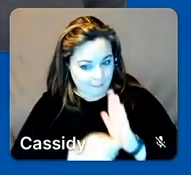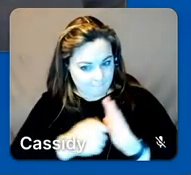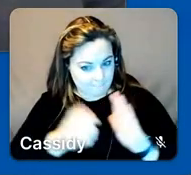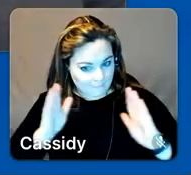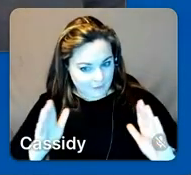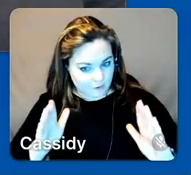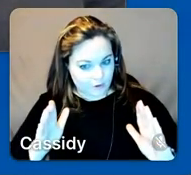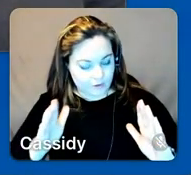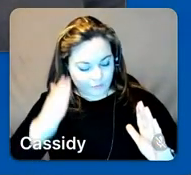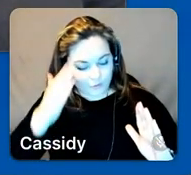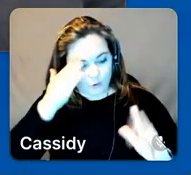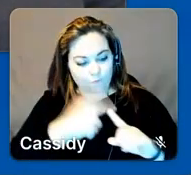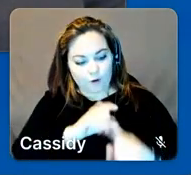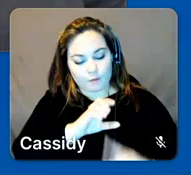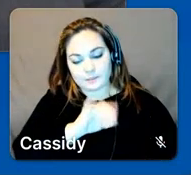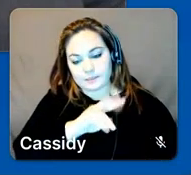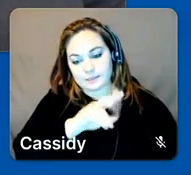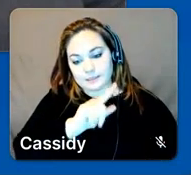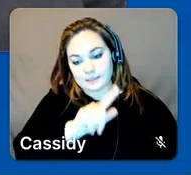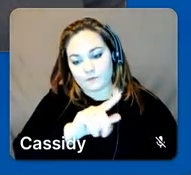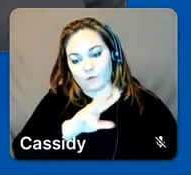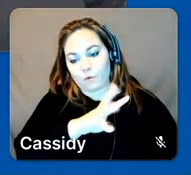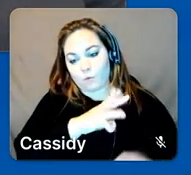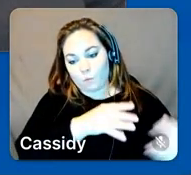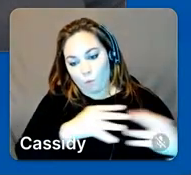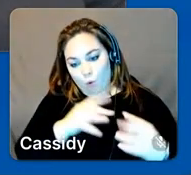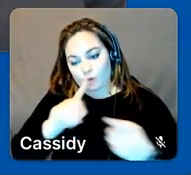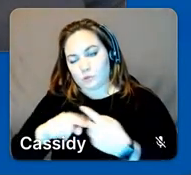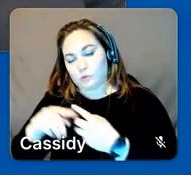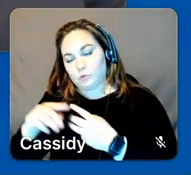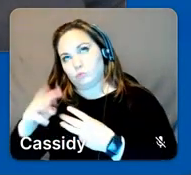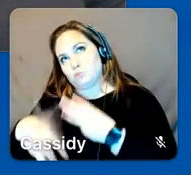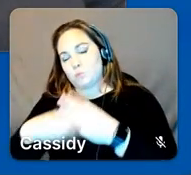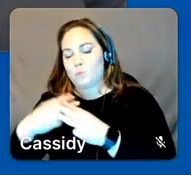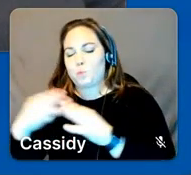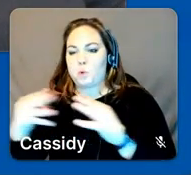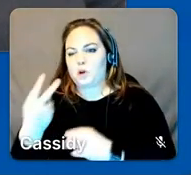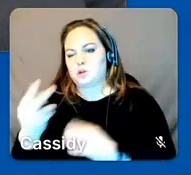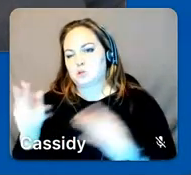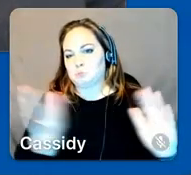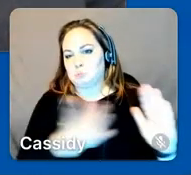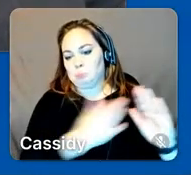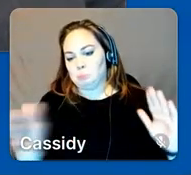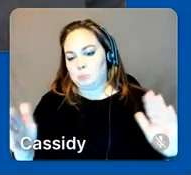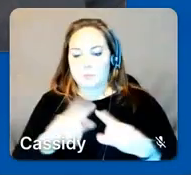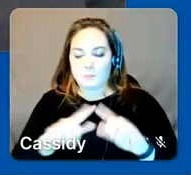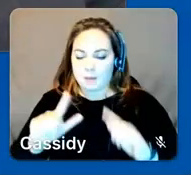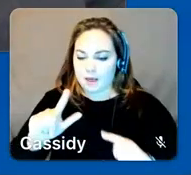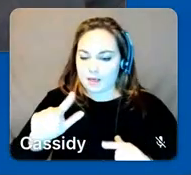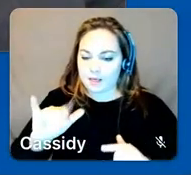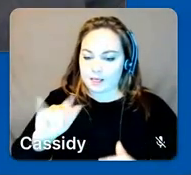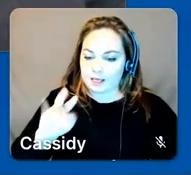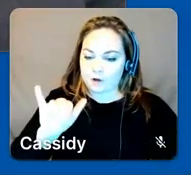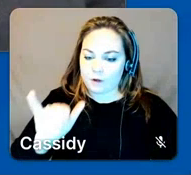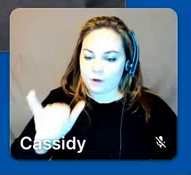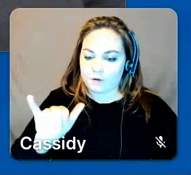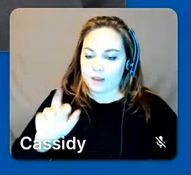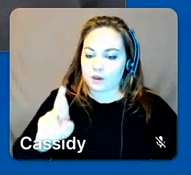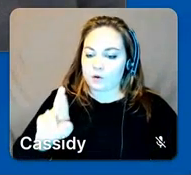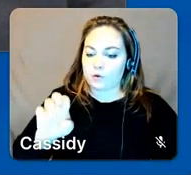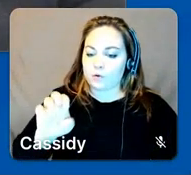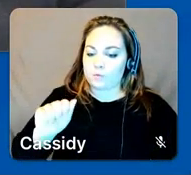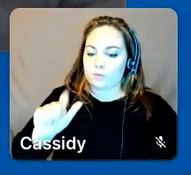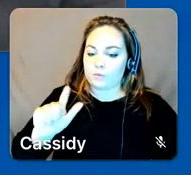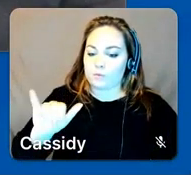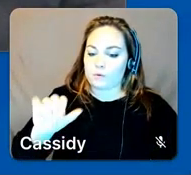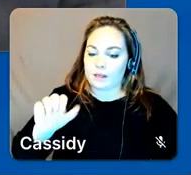from the Civil War to World War II or something like that. But literary realism is a thing, naturalism, versions of